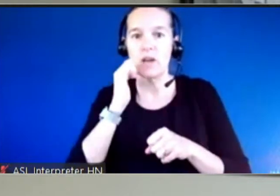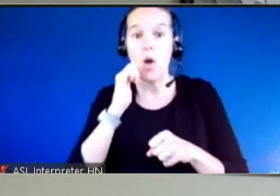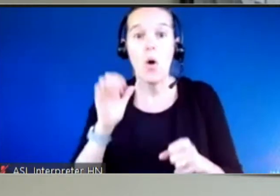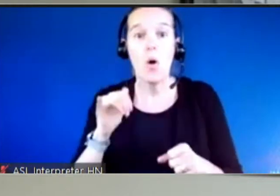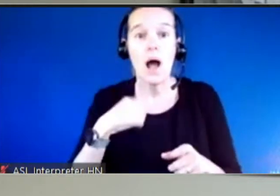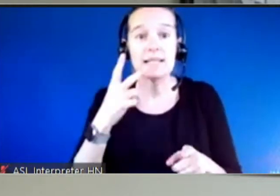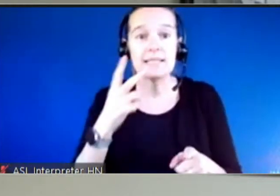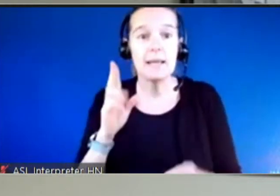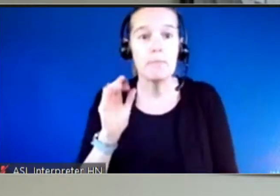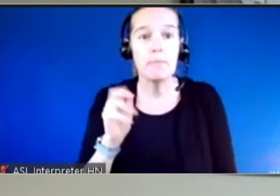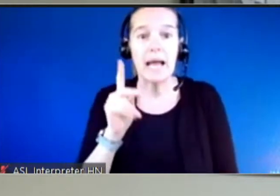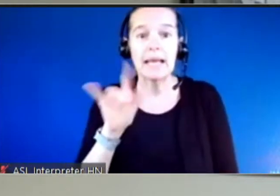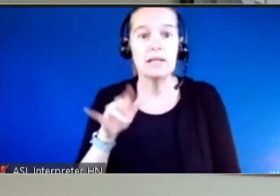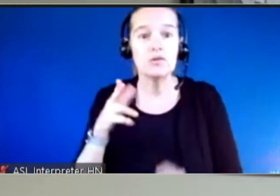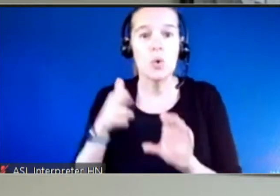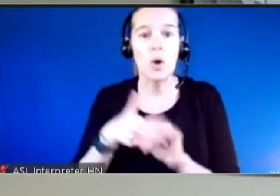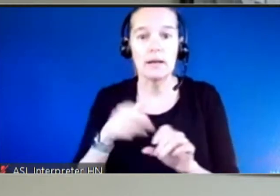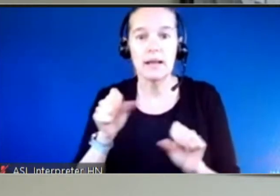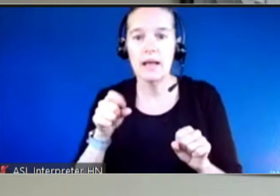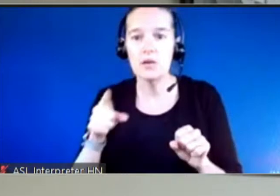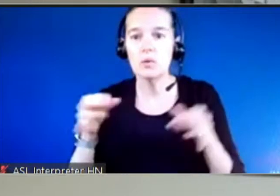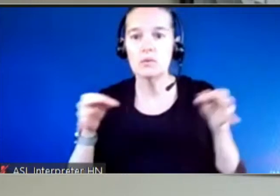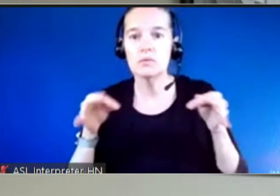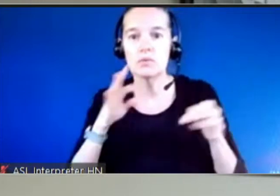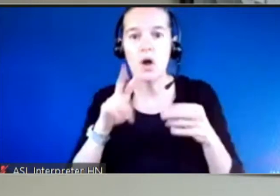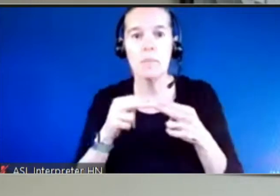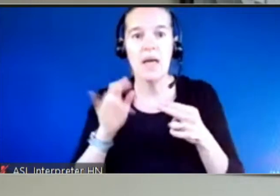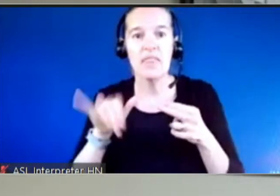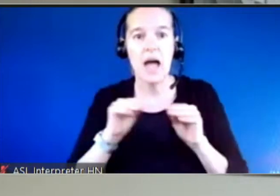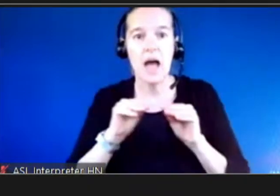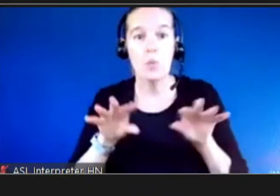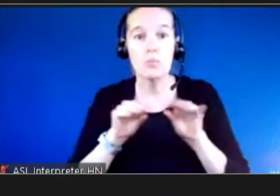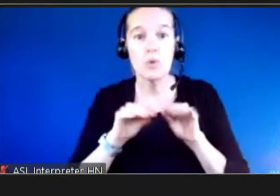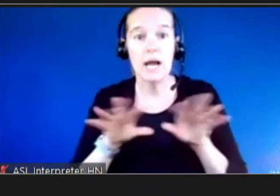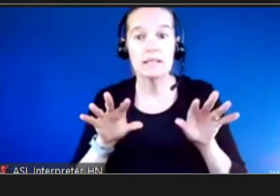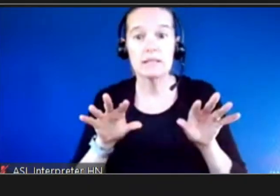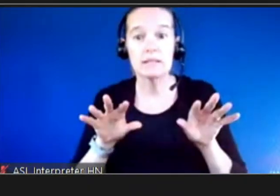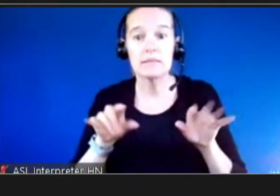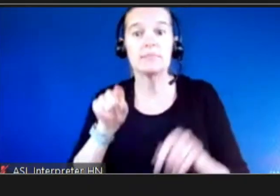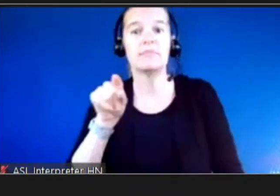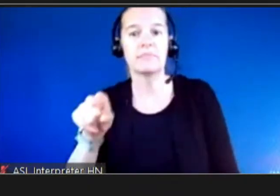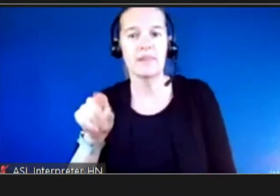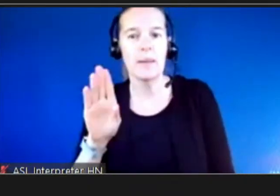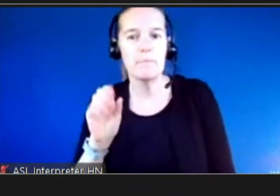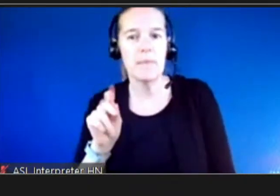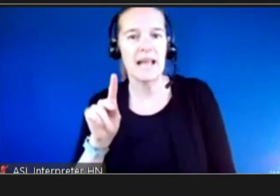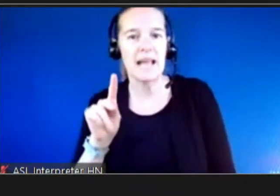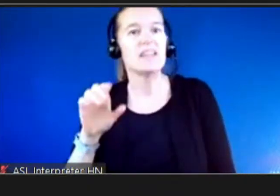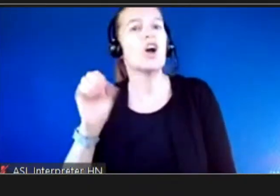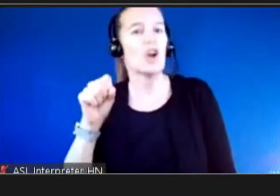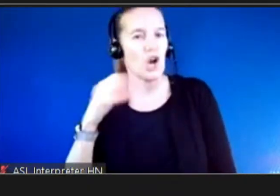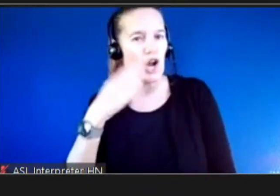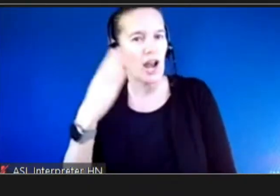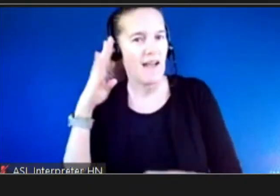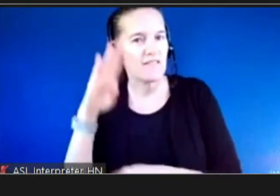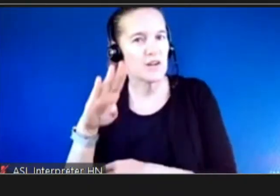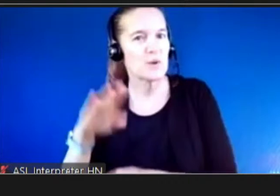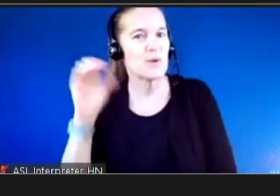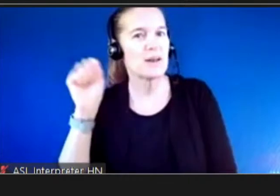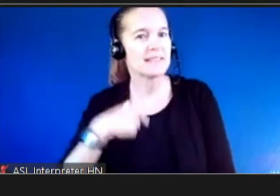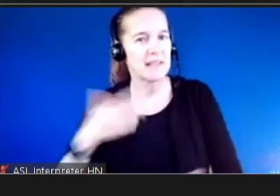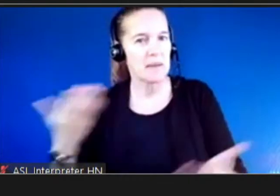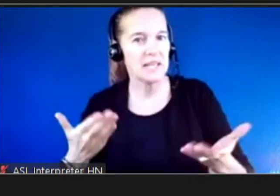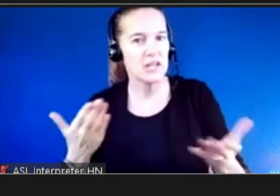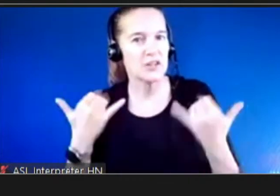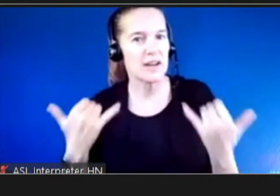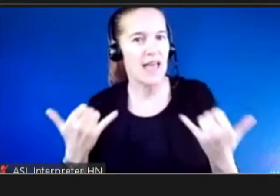up on the outbreaks currently in our county? Good afternoon, Dr. Coren. Thank you. Yes, I am. As